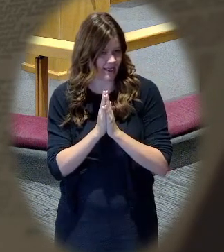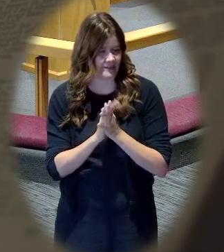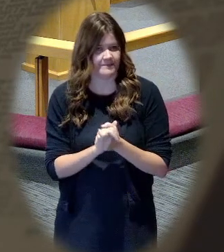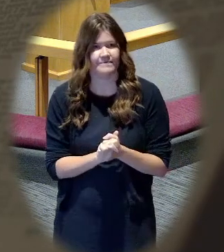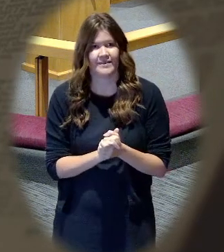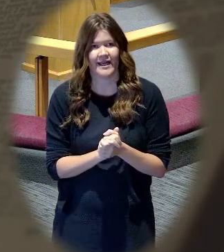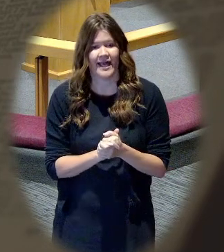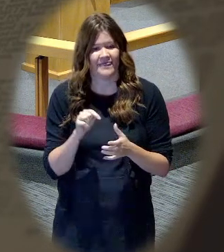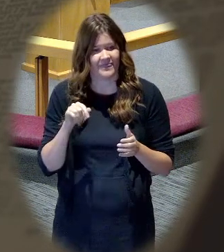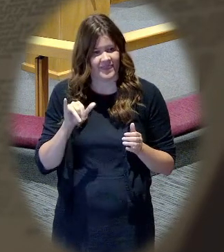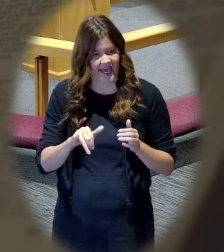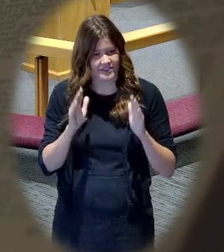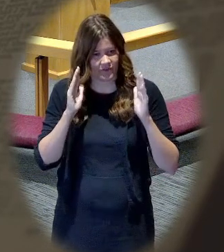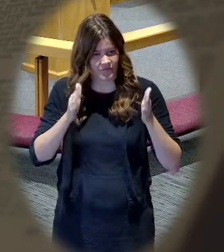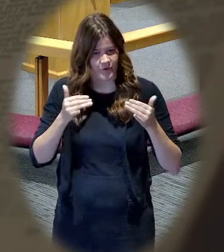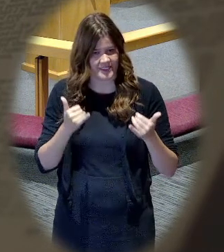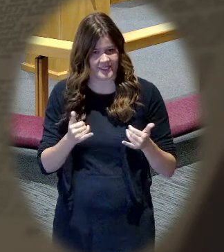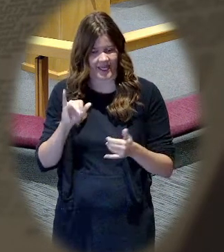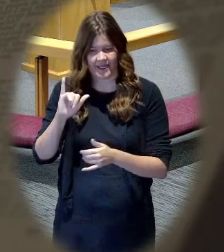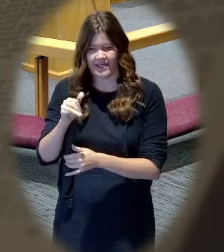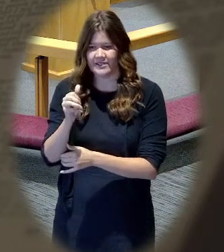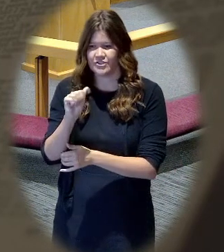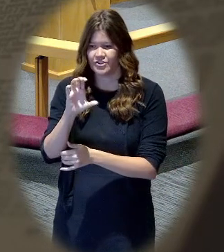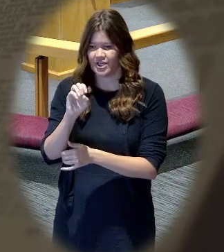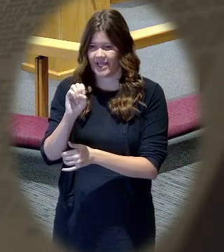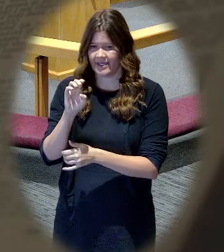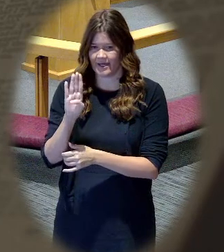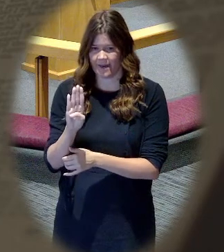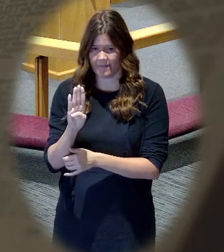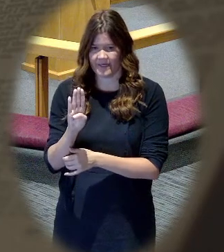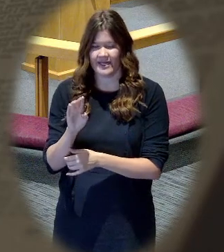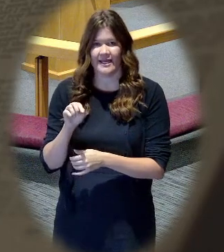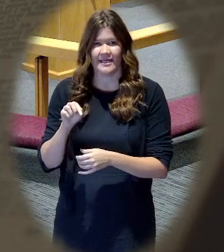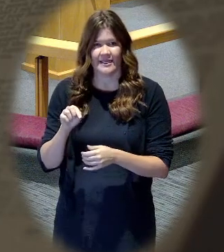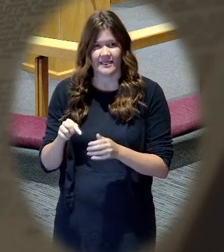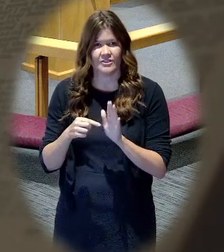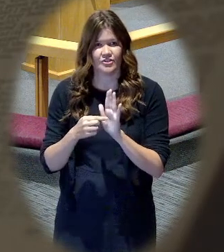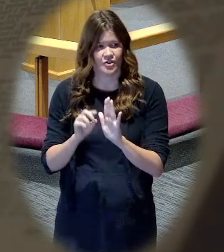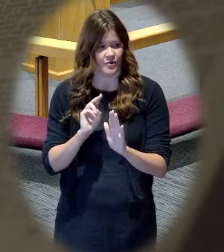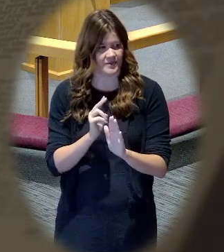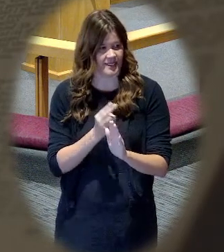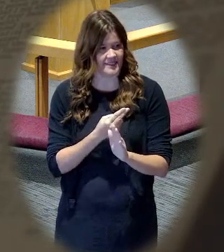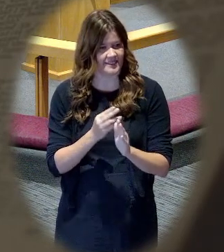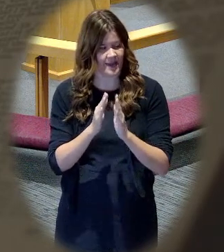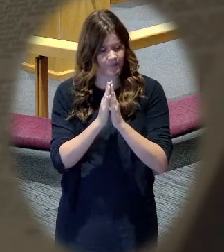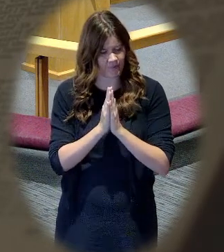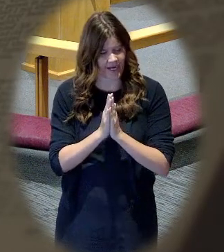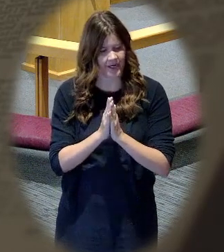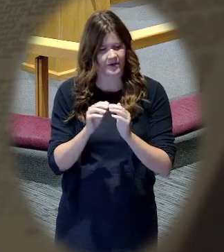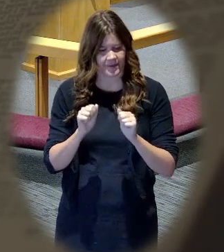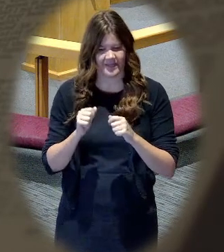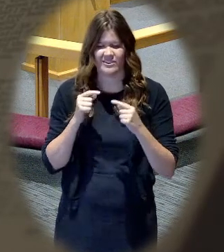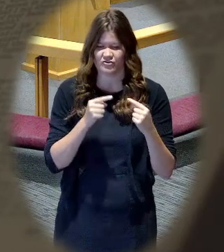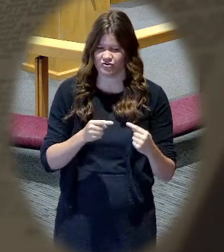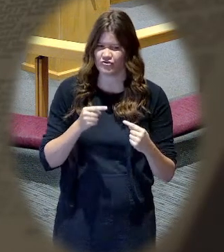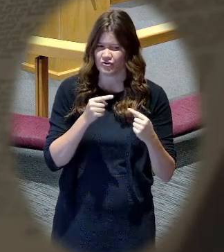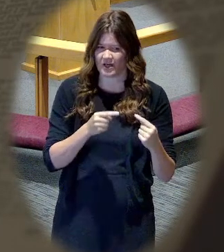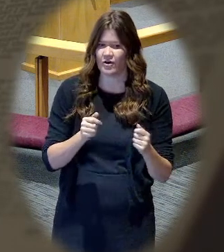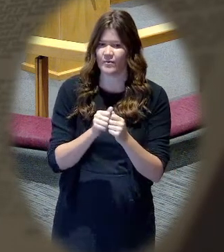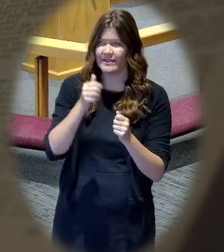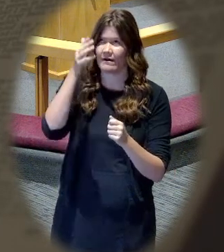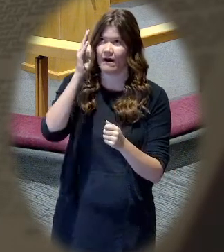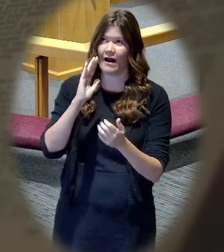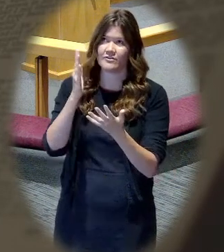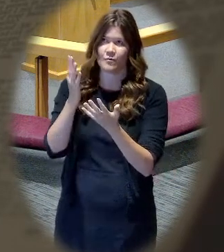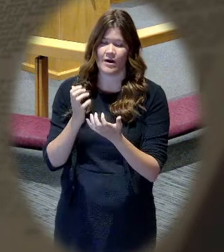and Jacob, as a model, our prayer might seem to be a struggle with God's will. And